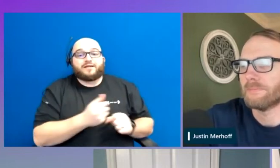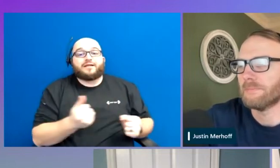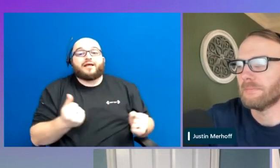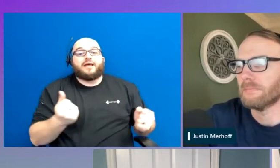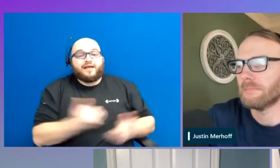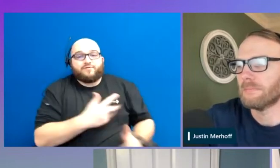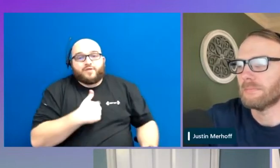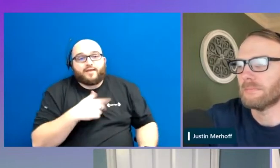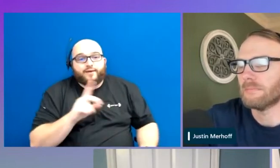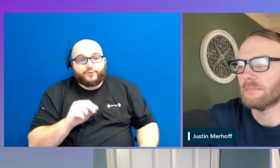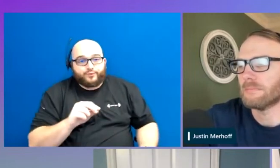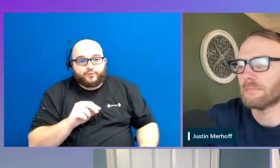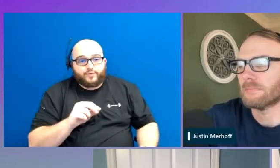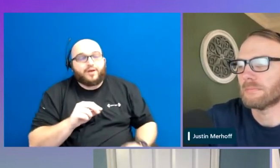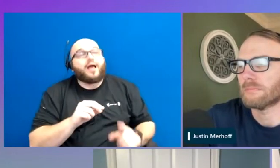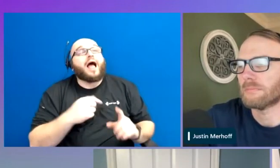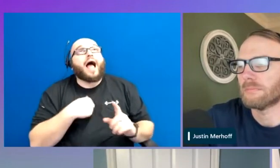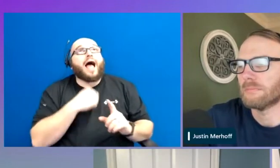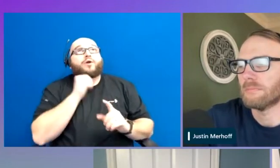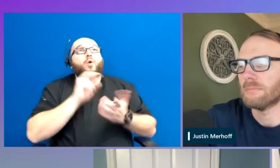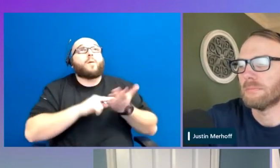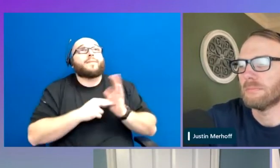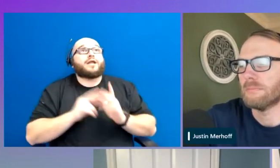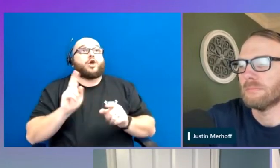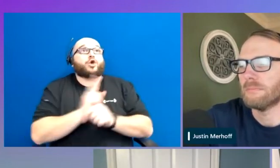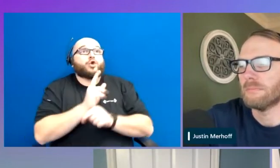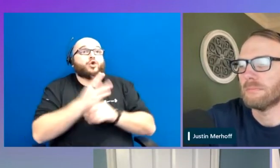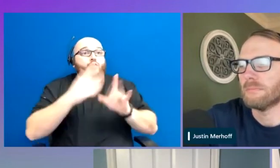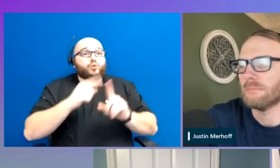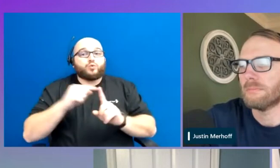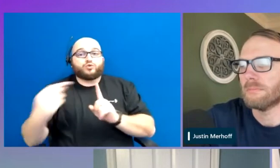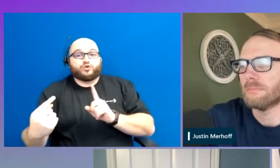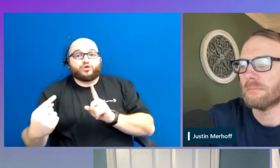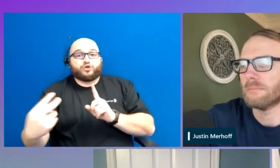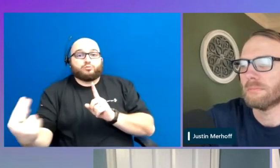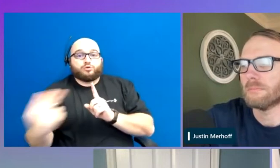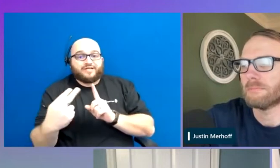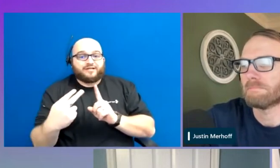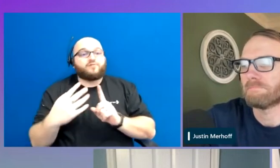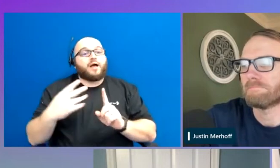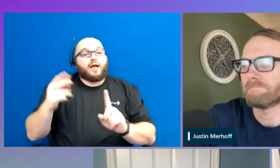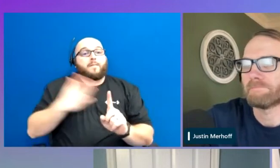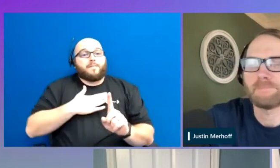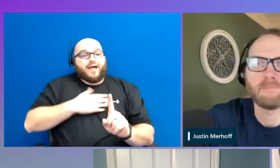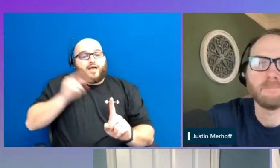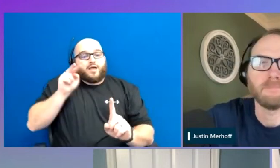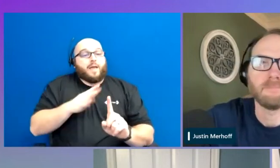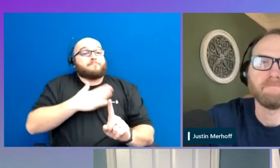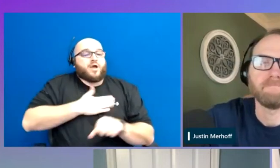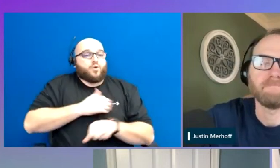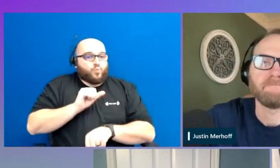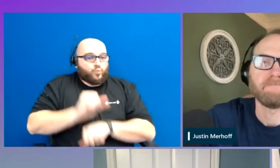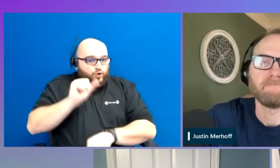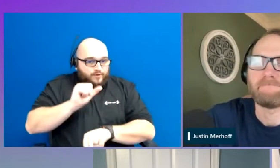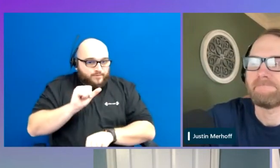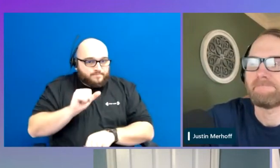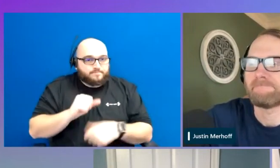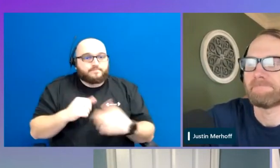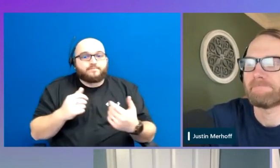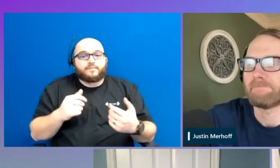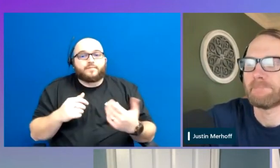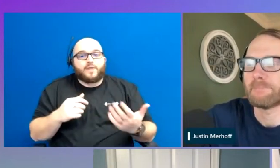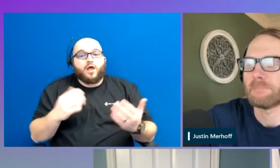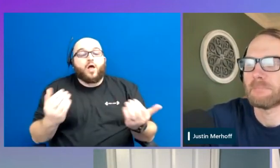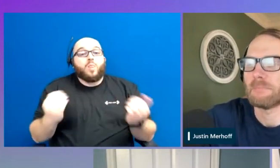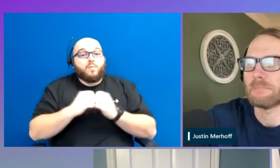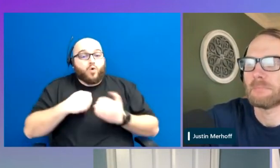not talking from the user's perspective, I'm talking from, the work that I do. And, the more I learn